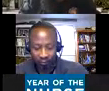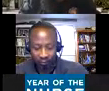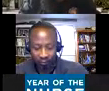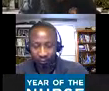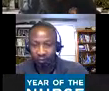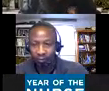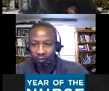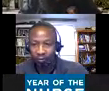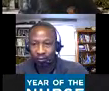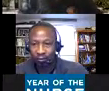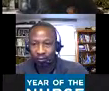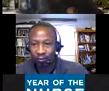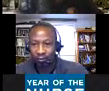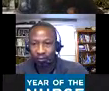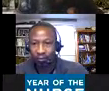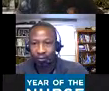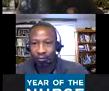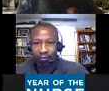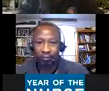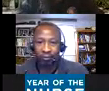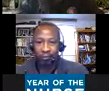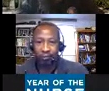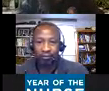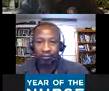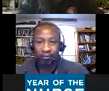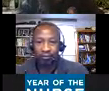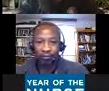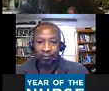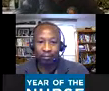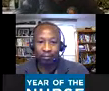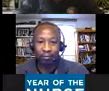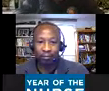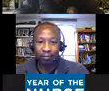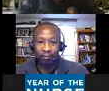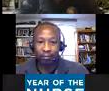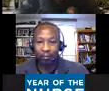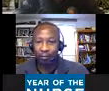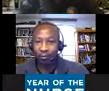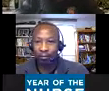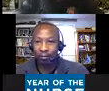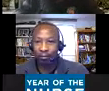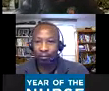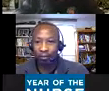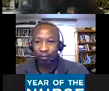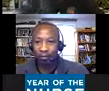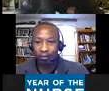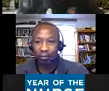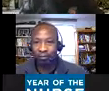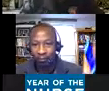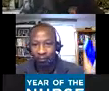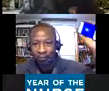Okay, so San Diego State is comprised of 7